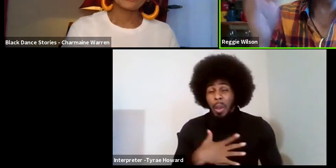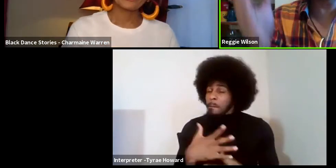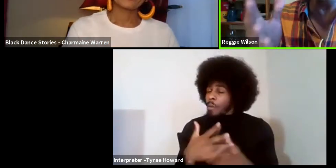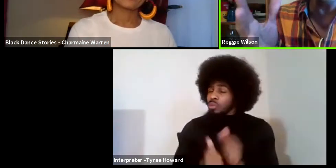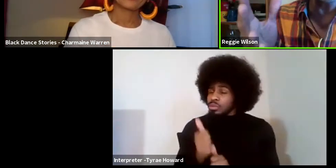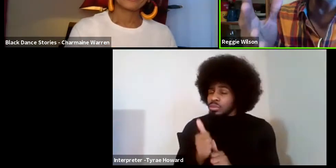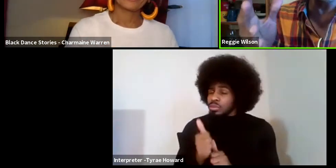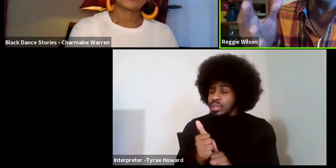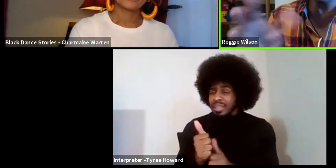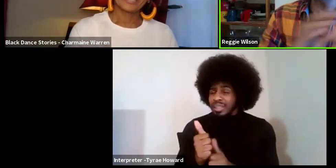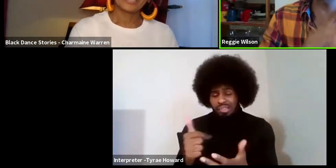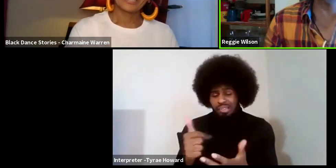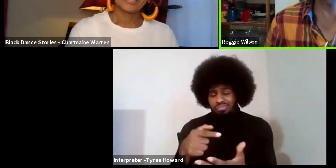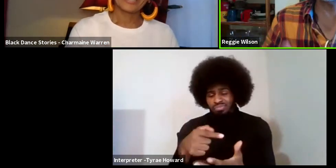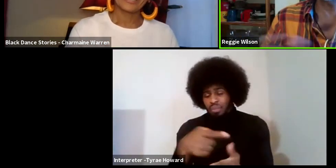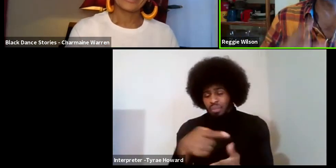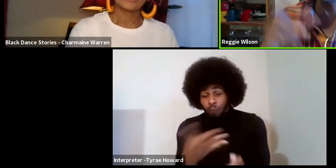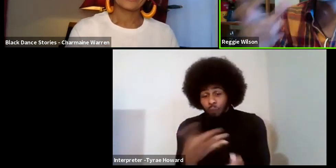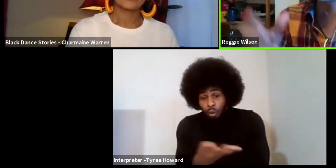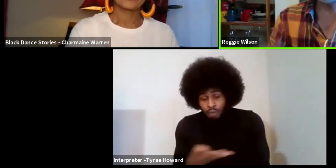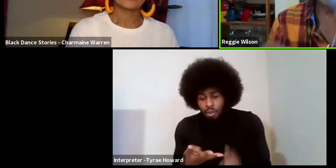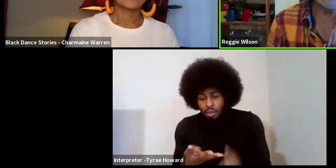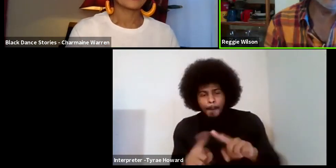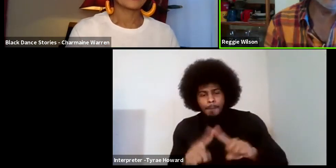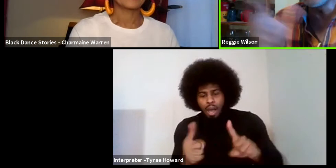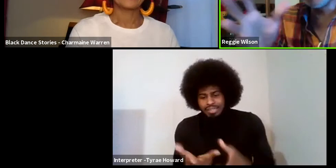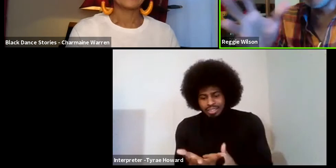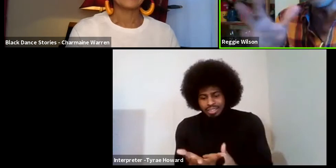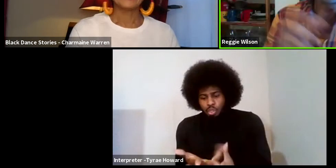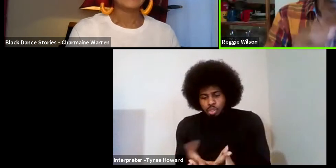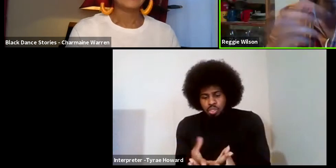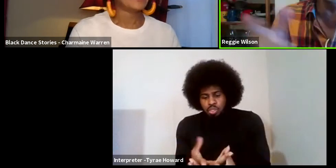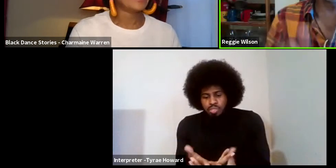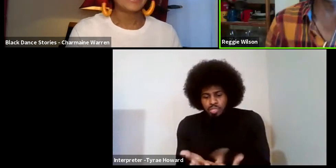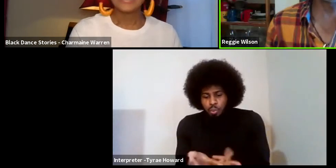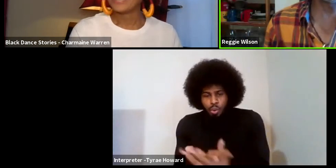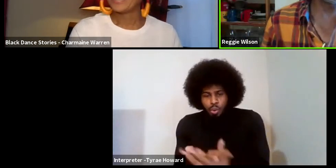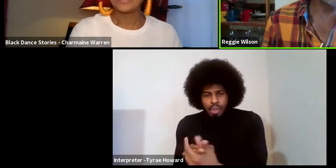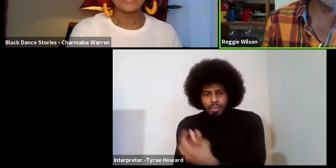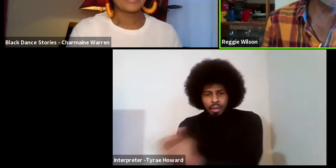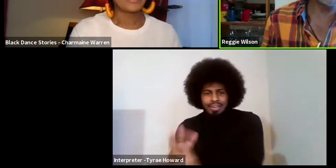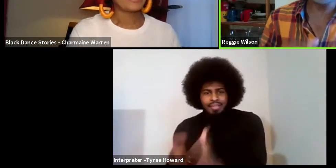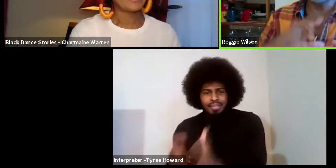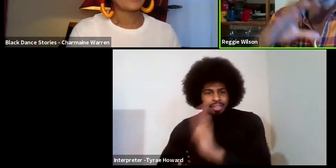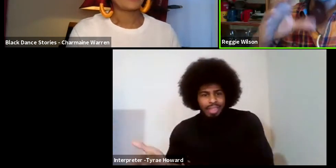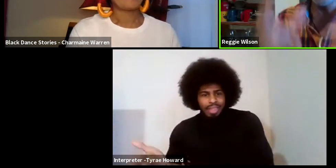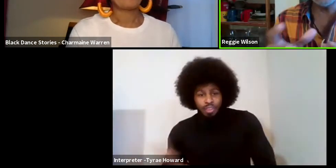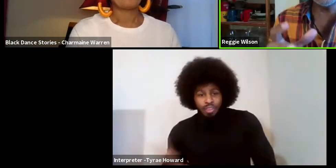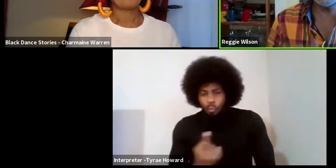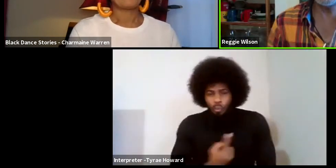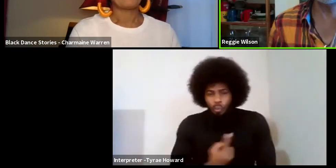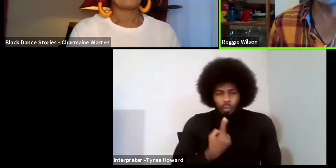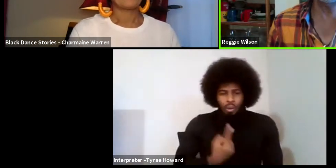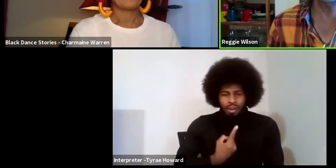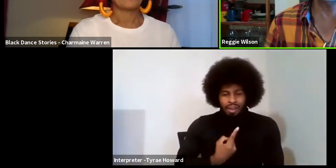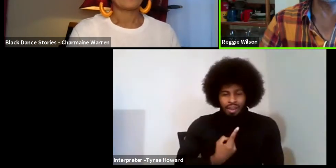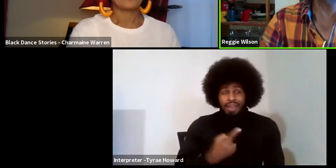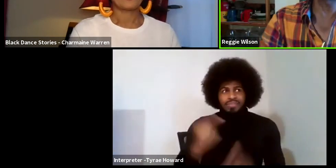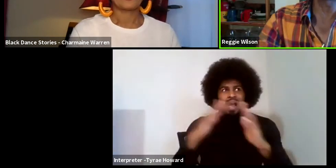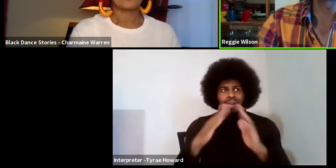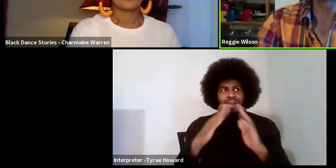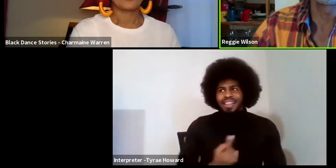themselves. But when we all got together, it was just like this wonderful, oh my God, what's up? You know, and we'd be cooking and talking